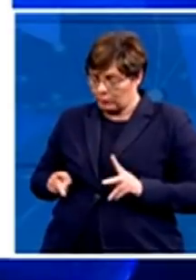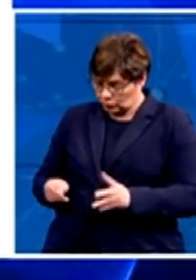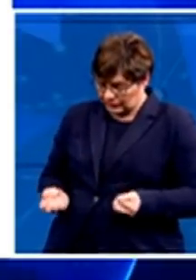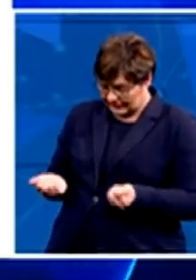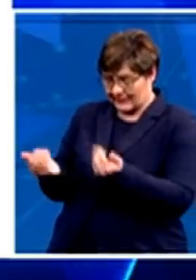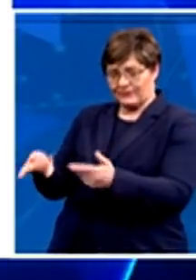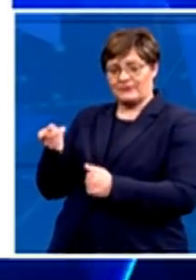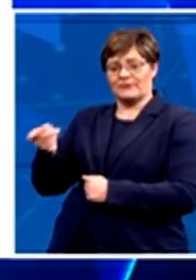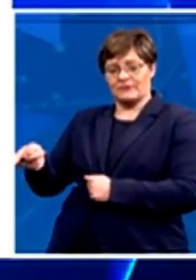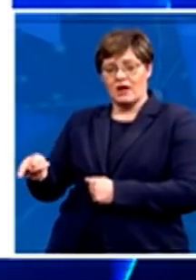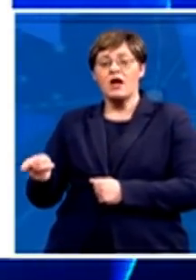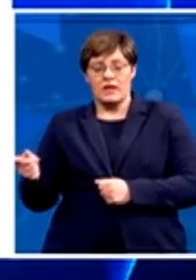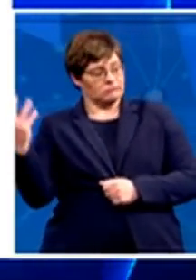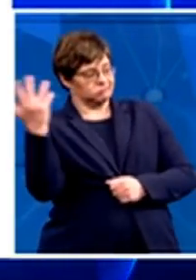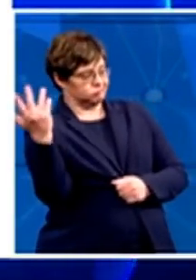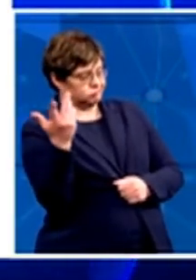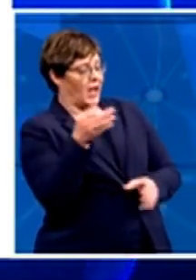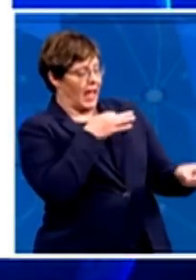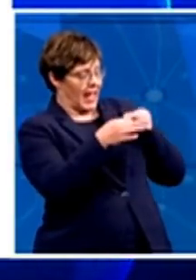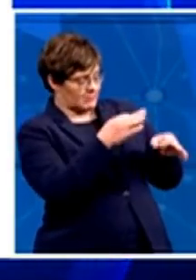defence. And as indicated...